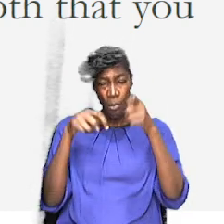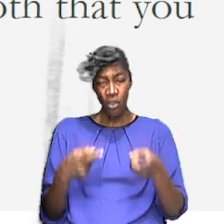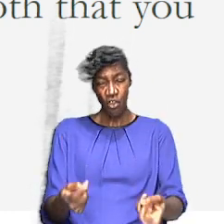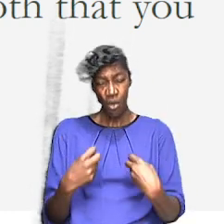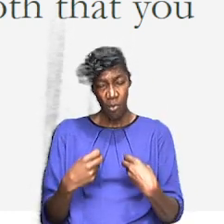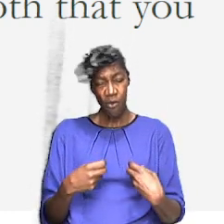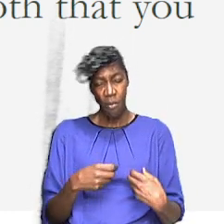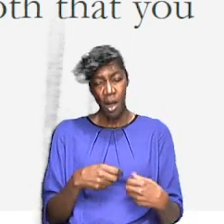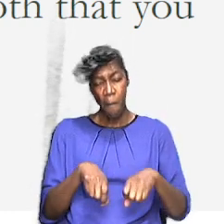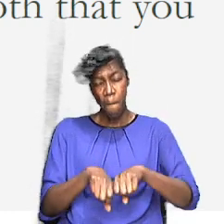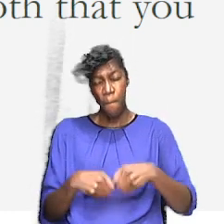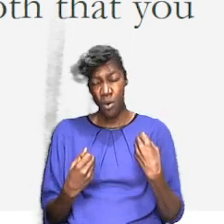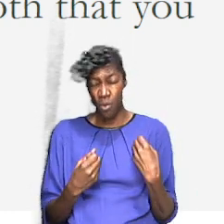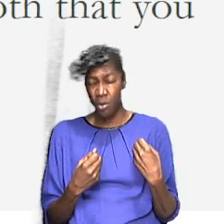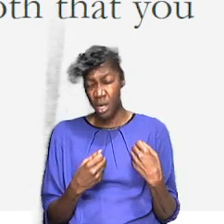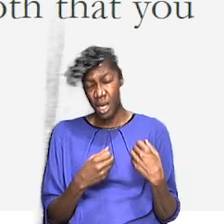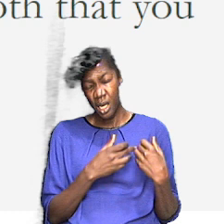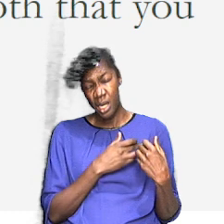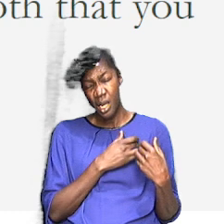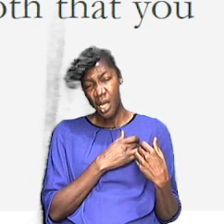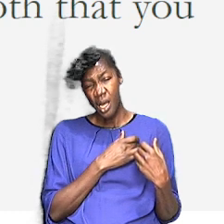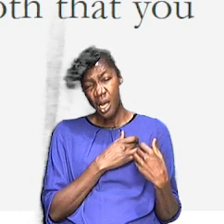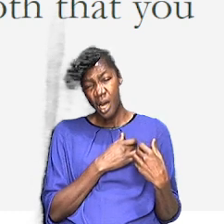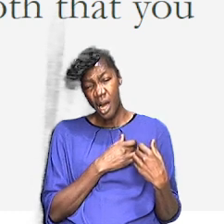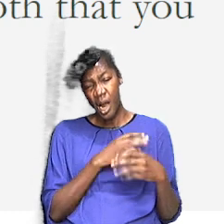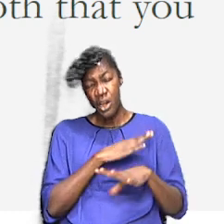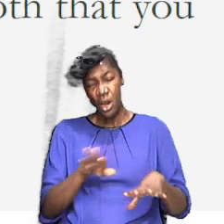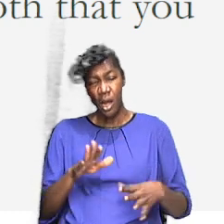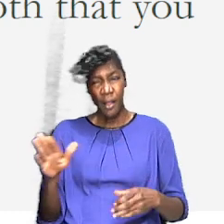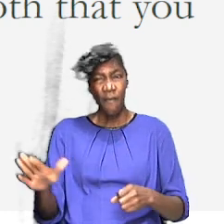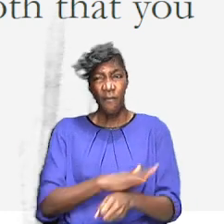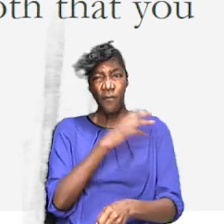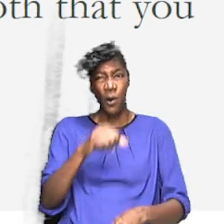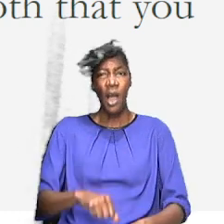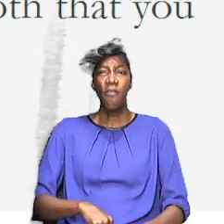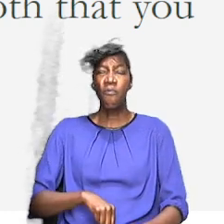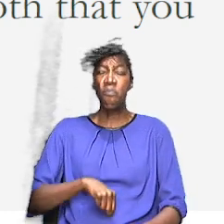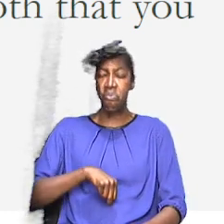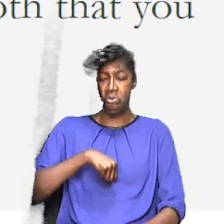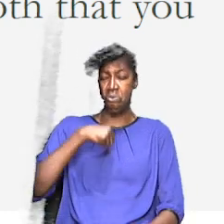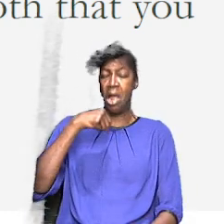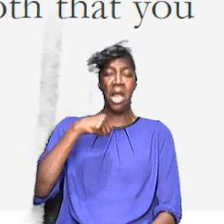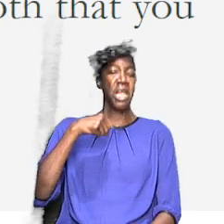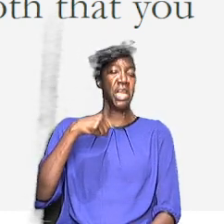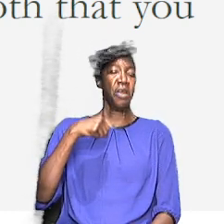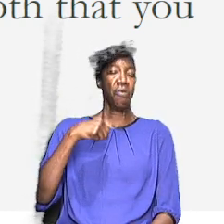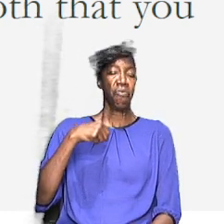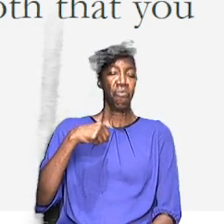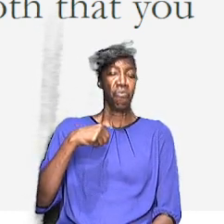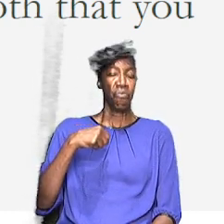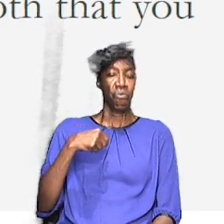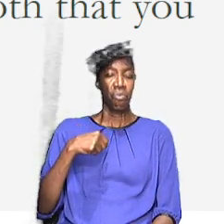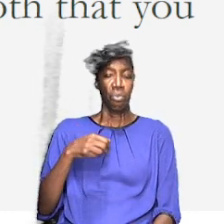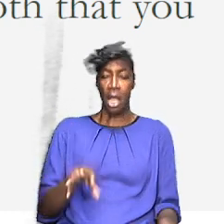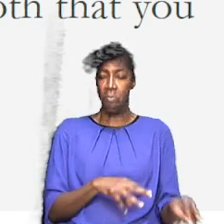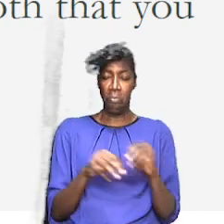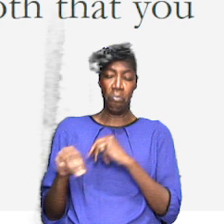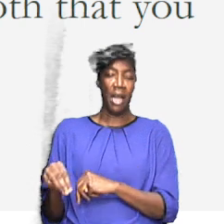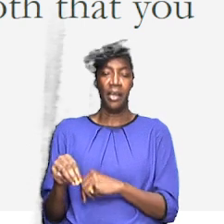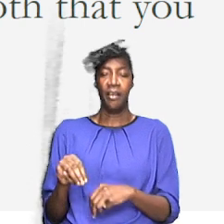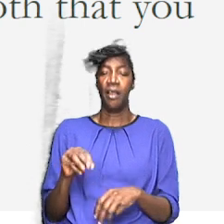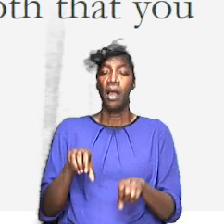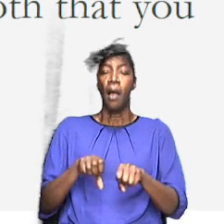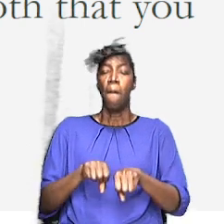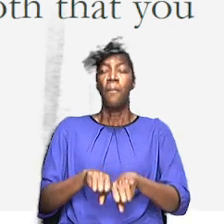contrite heart. A heart that is not full of pride. A heart that is not full of being high and mighty, but